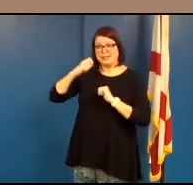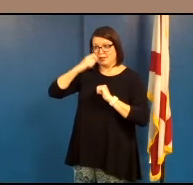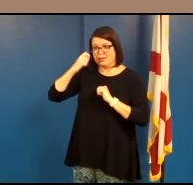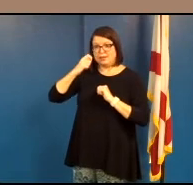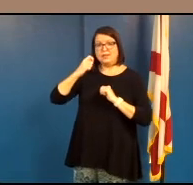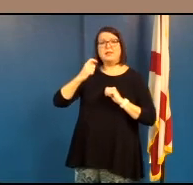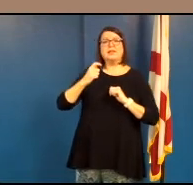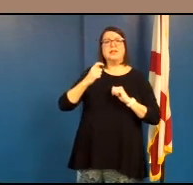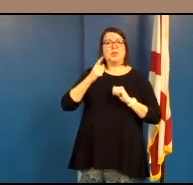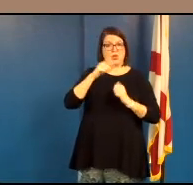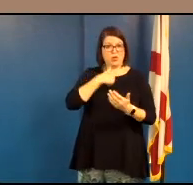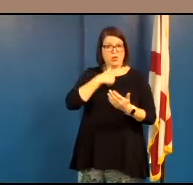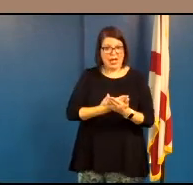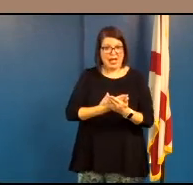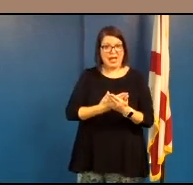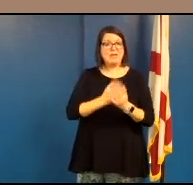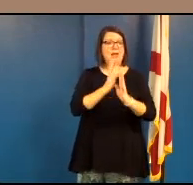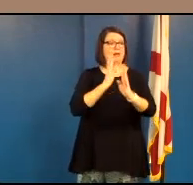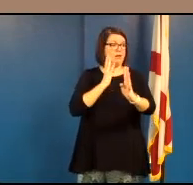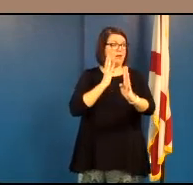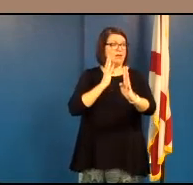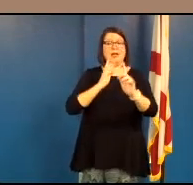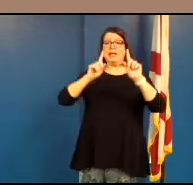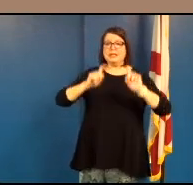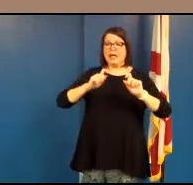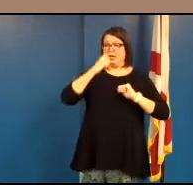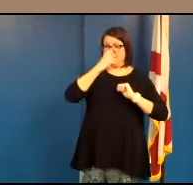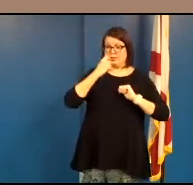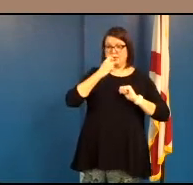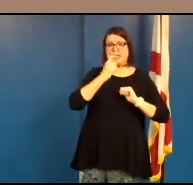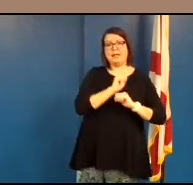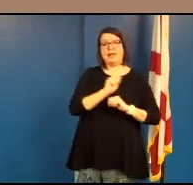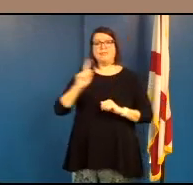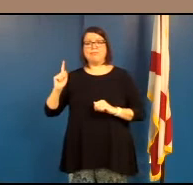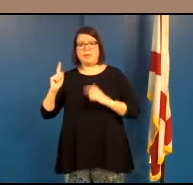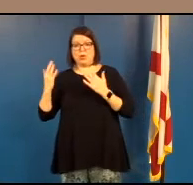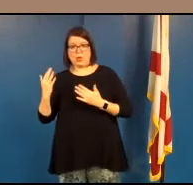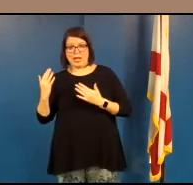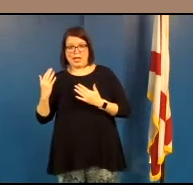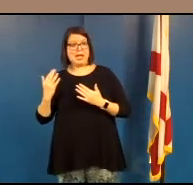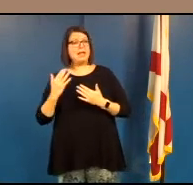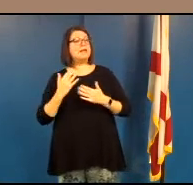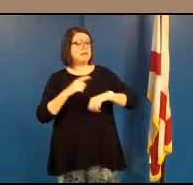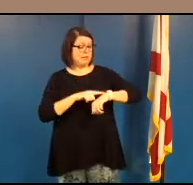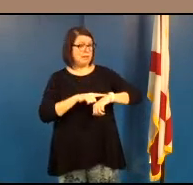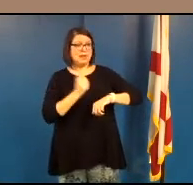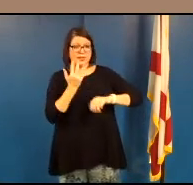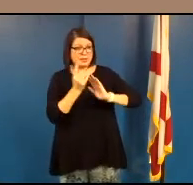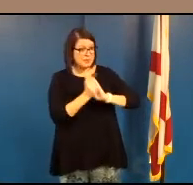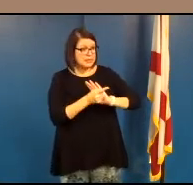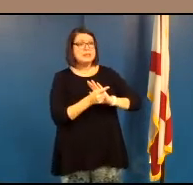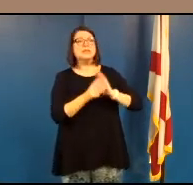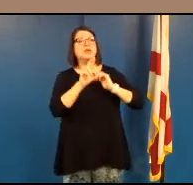not. Additionally, there is likely going to be some restrictions on large gatherings, days at the Capitol, so your typical